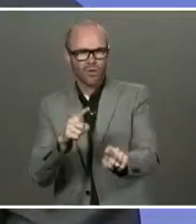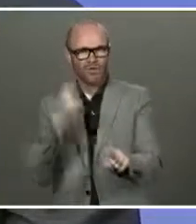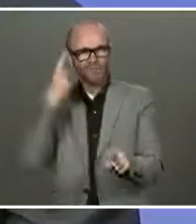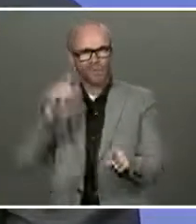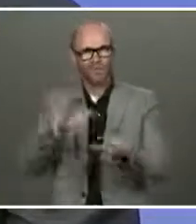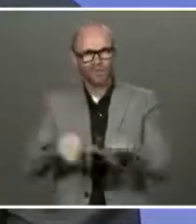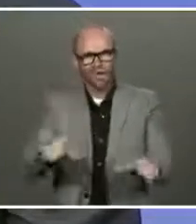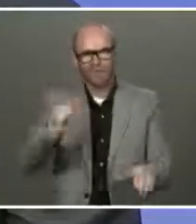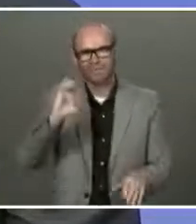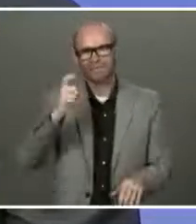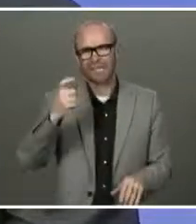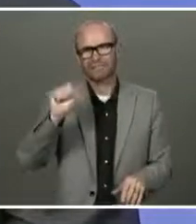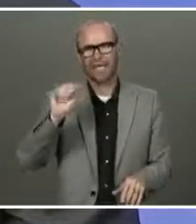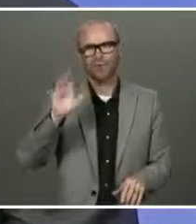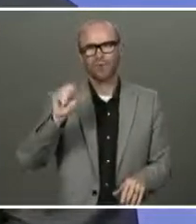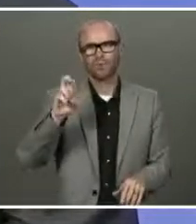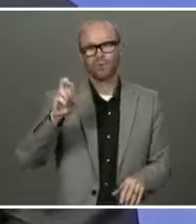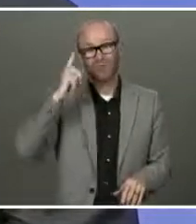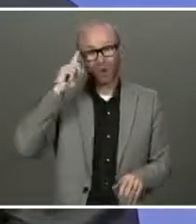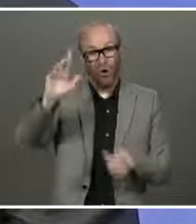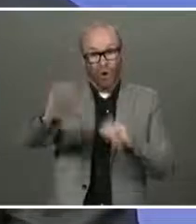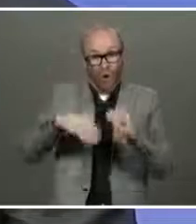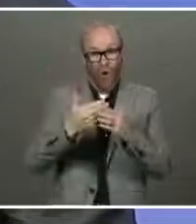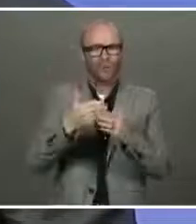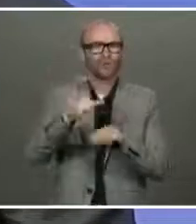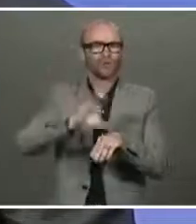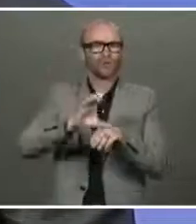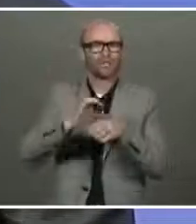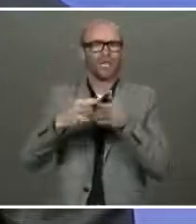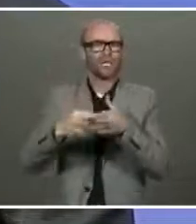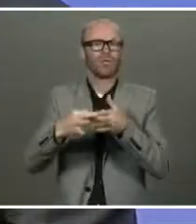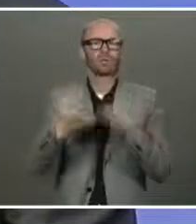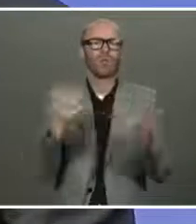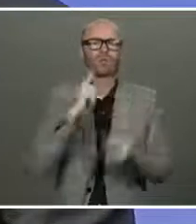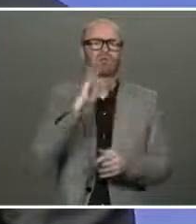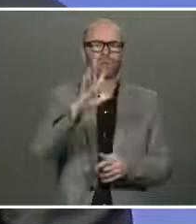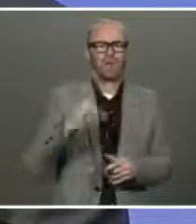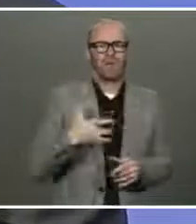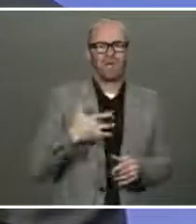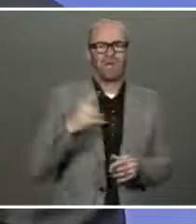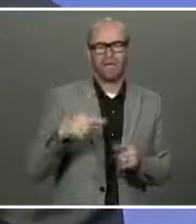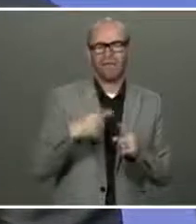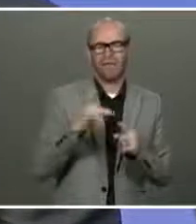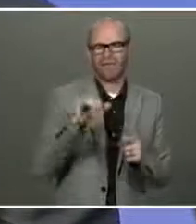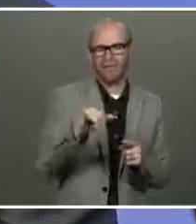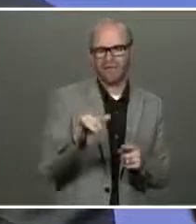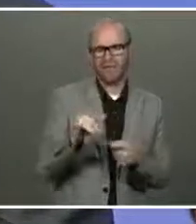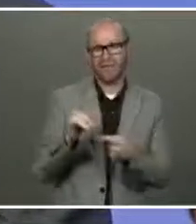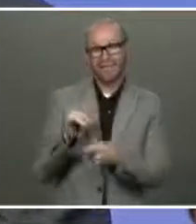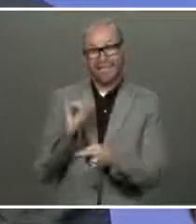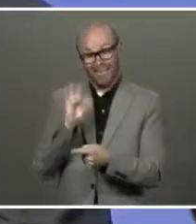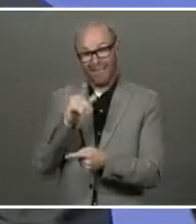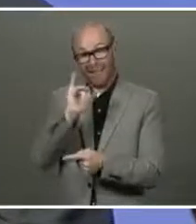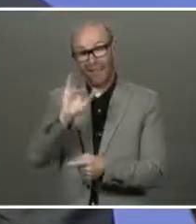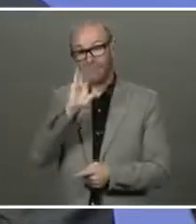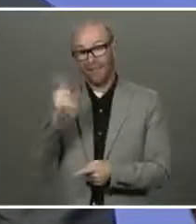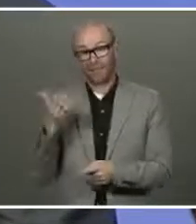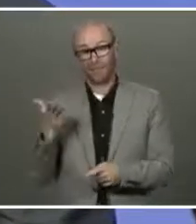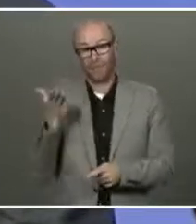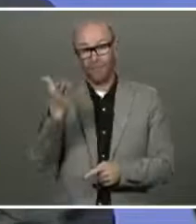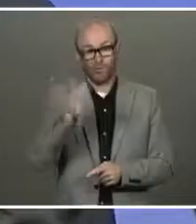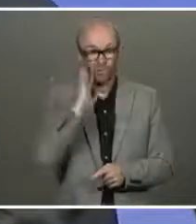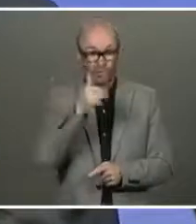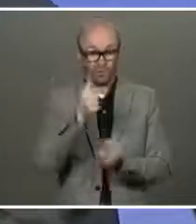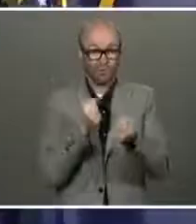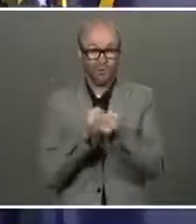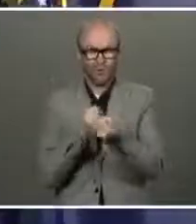sex abuse for all church leaders. I guess I just wanted to get your take on that, and if that bill is proposed, you know, would that be something you would support? Yeah,